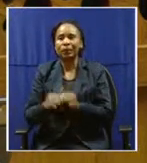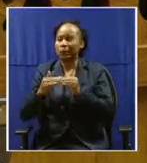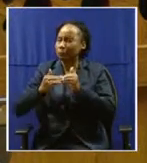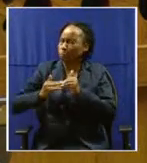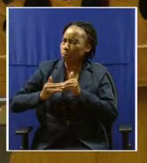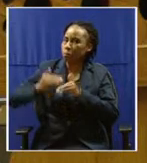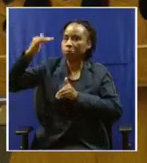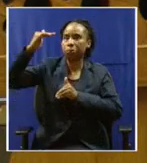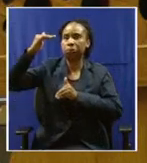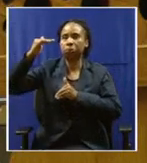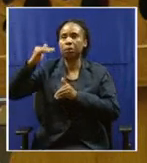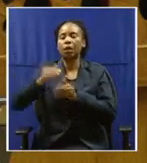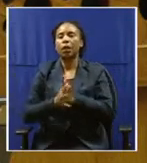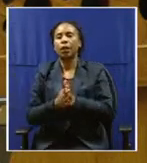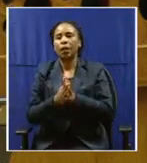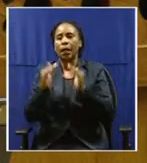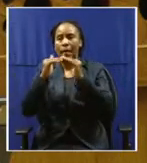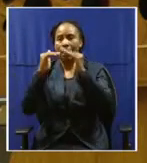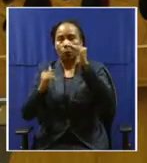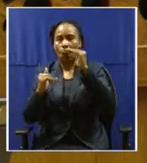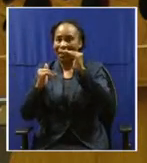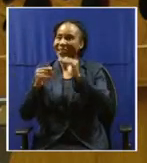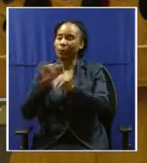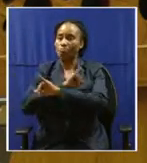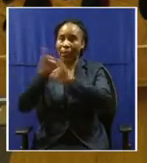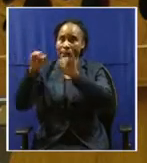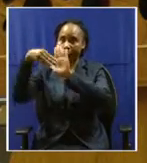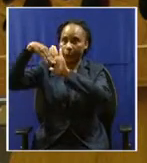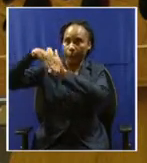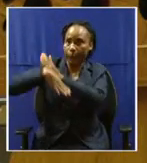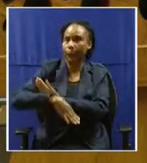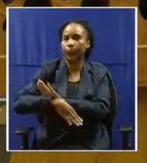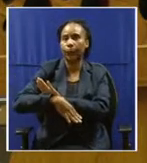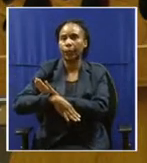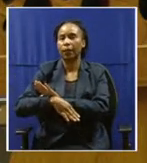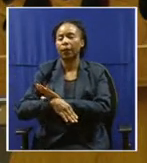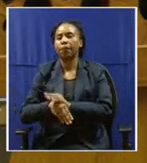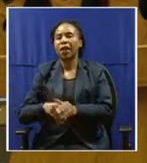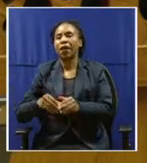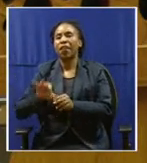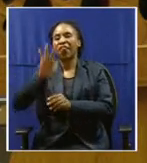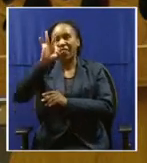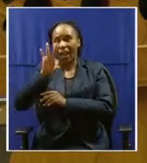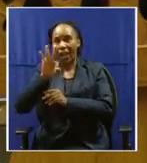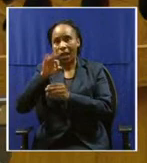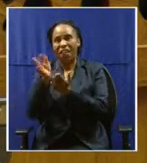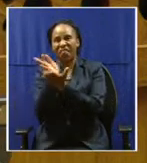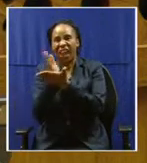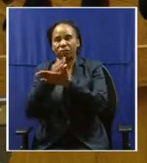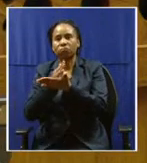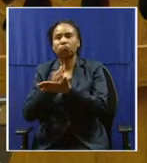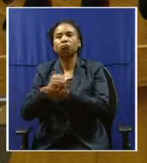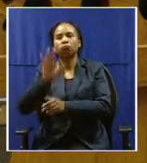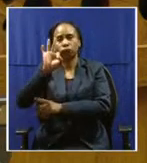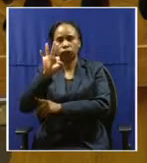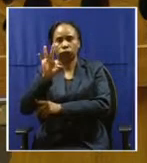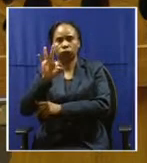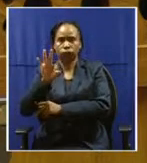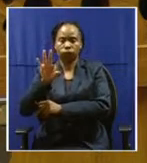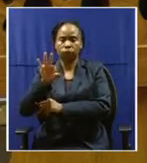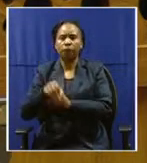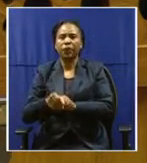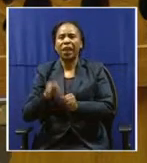deepening. In the third quarter of 2020, our economy was